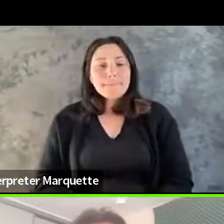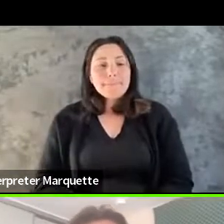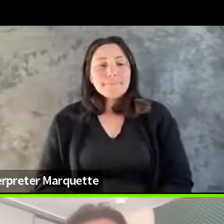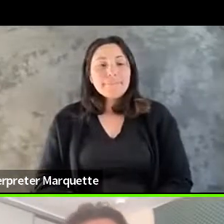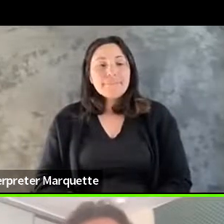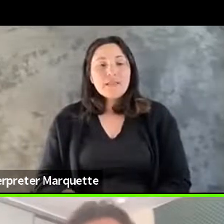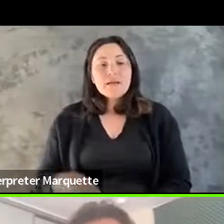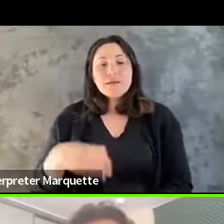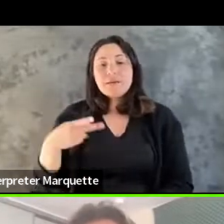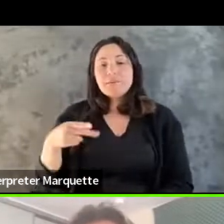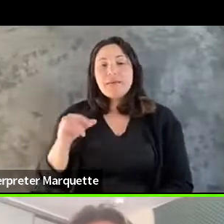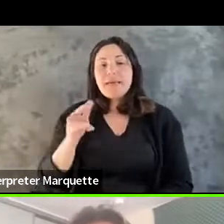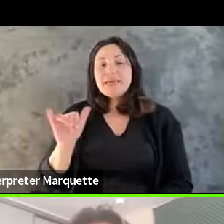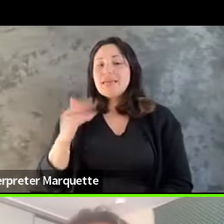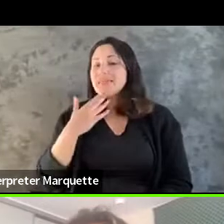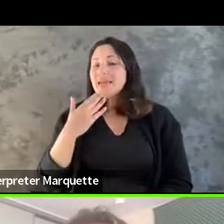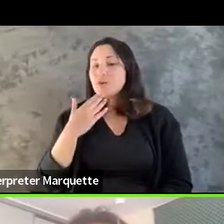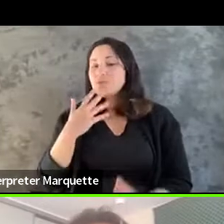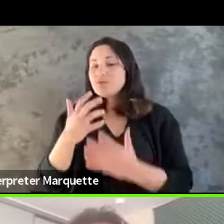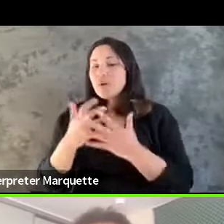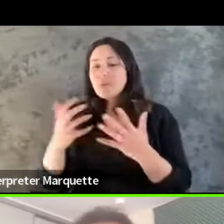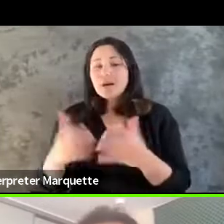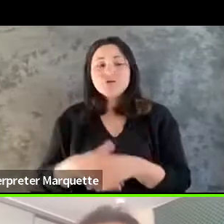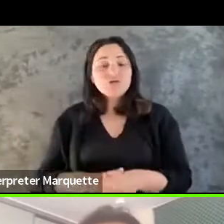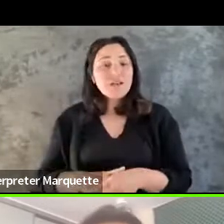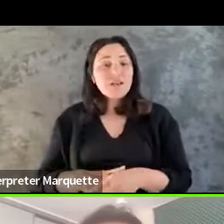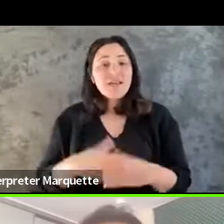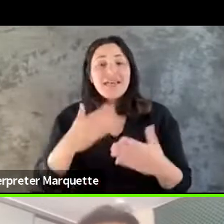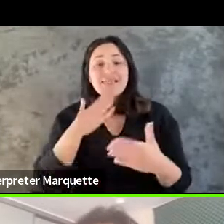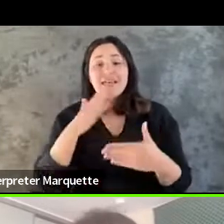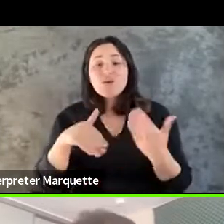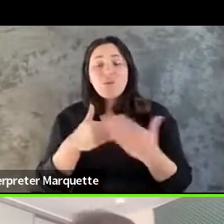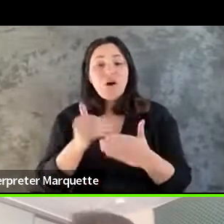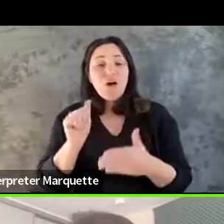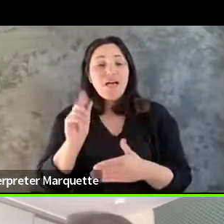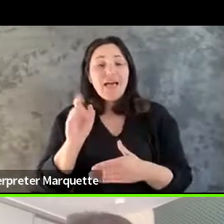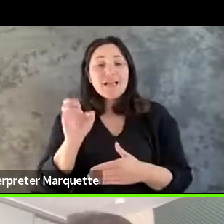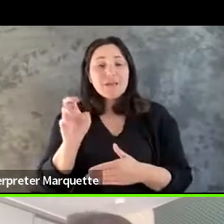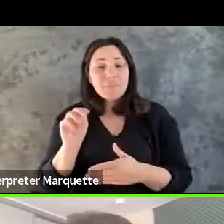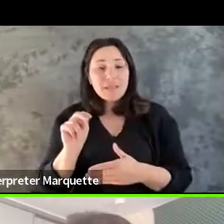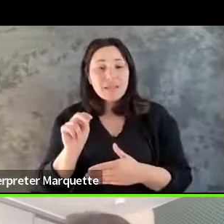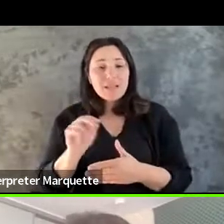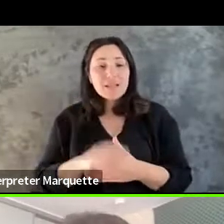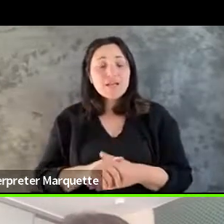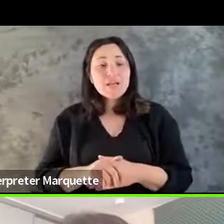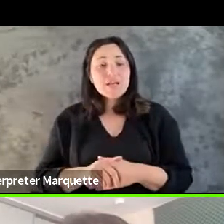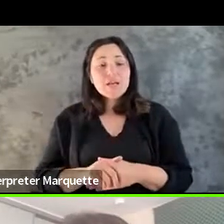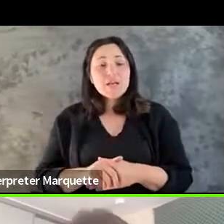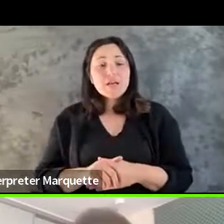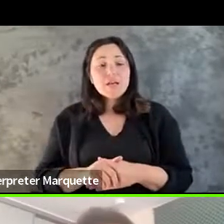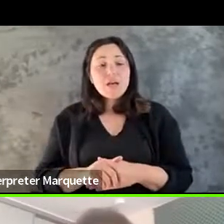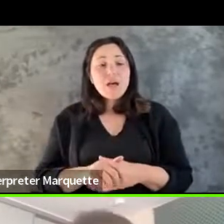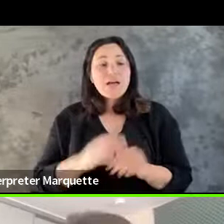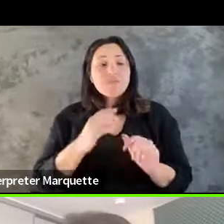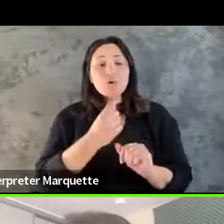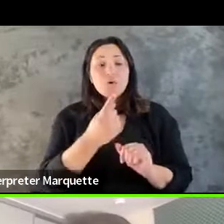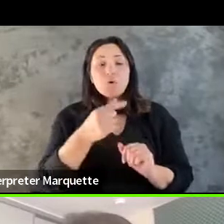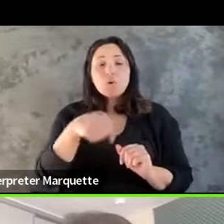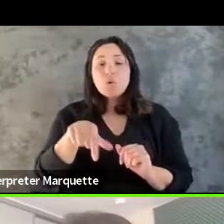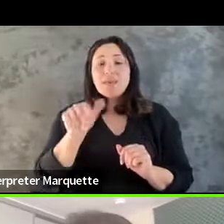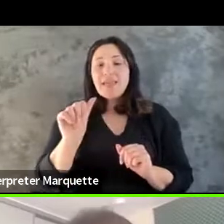Thank you so much, Andy Truckers. Thank you so much, all the administrators. And I think we have the question and